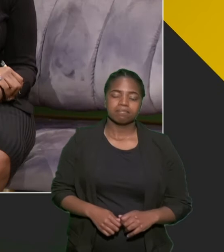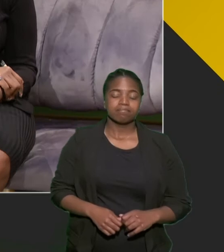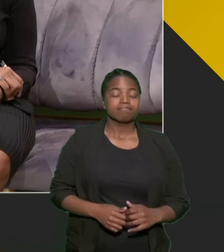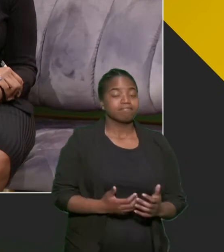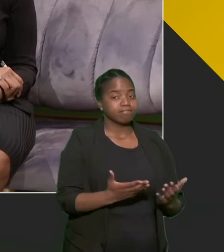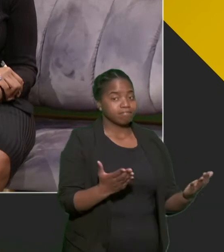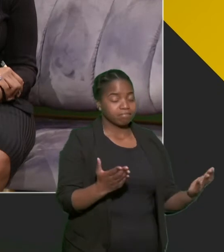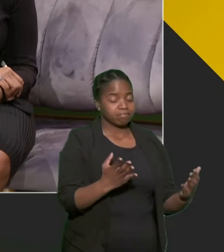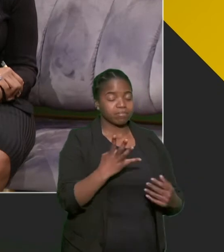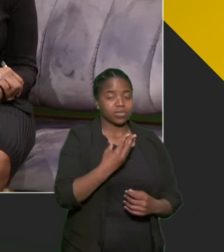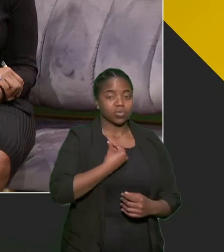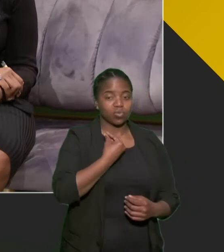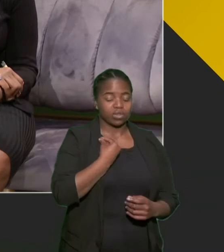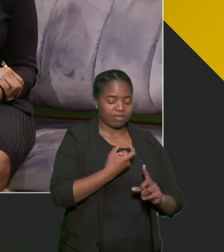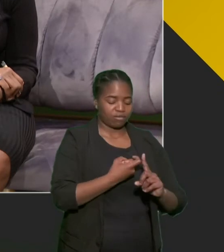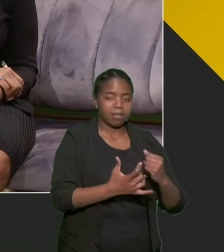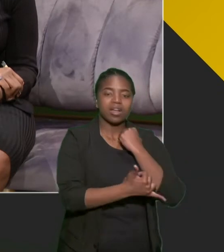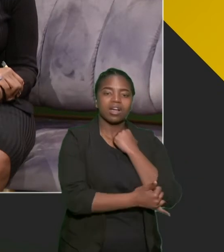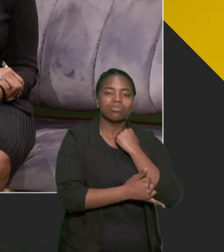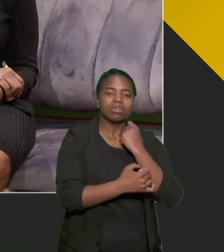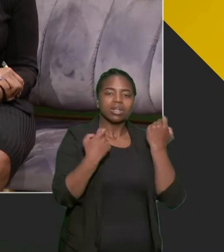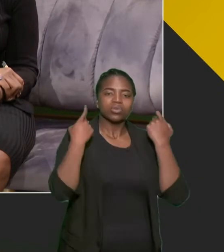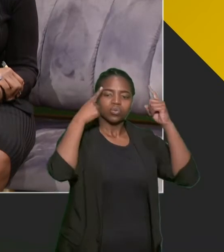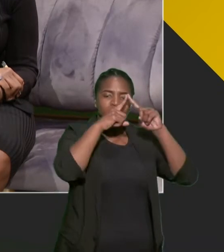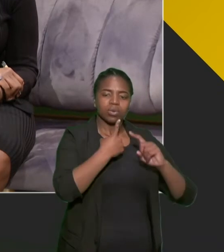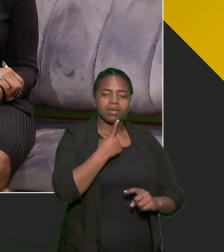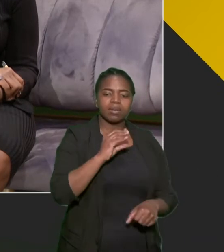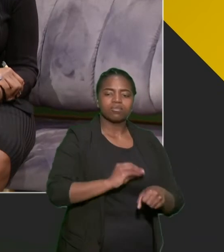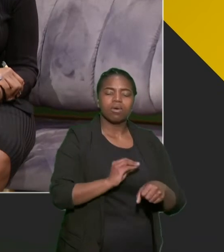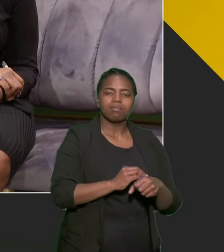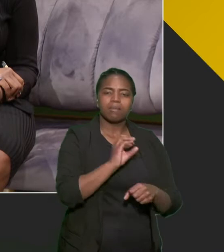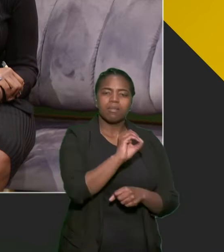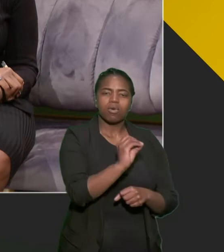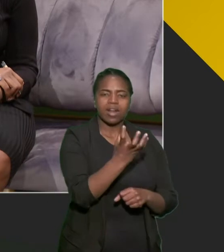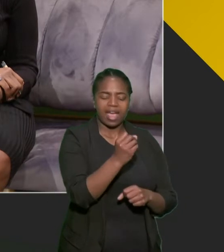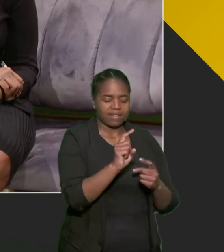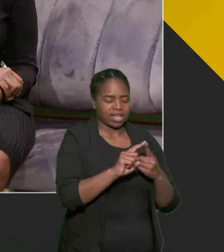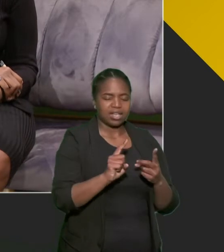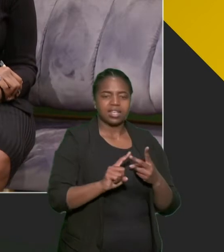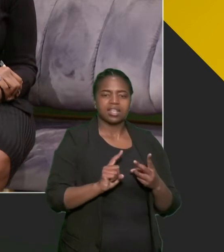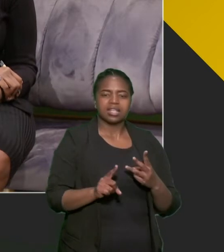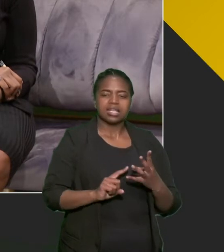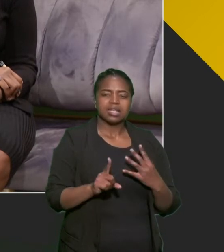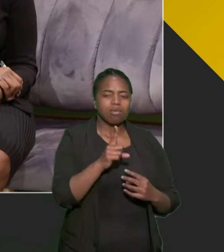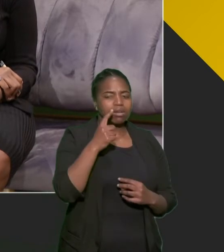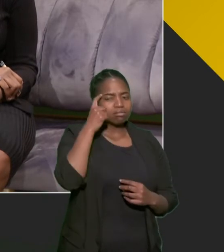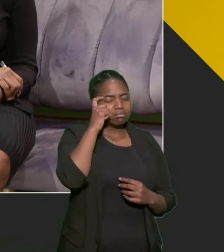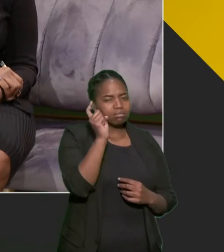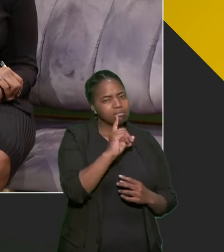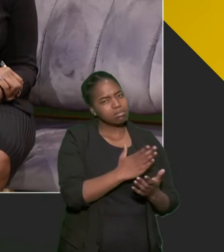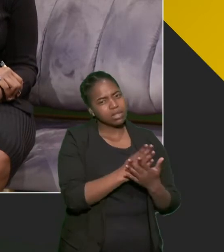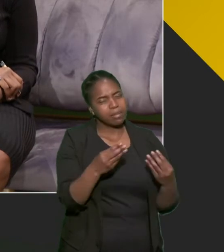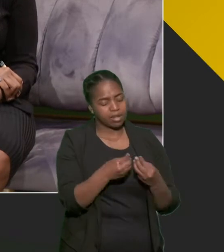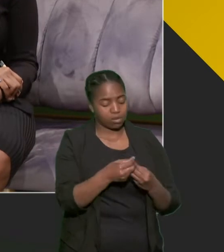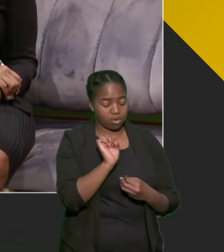Uyabona ke ulusha lapho lase Lusuthu ke liyachaza ukuthi bona inkinga abahlangabezana nazo yini and nakhona sithola ukuthi emqondweni bona babona ukuthi what are the things that we